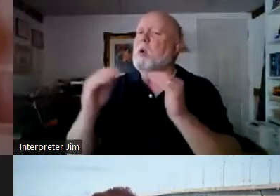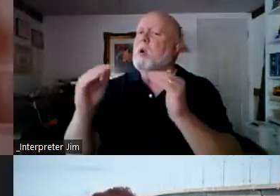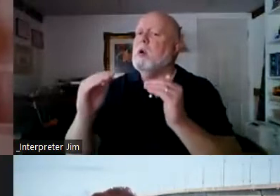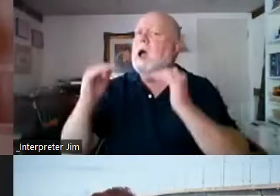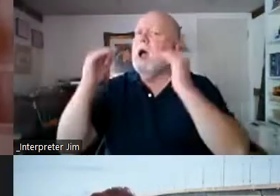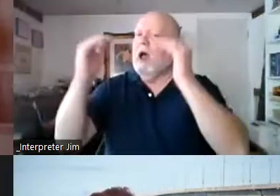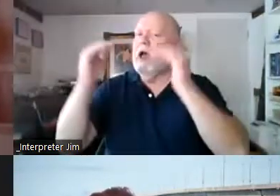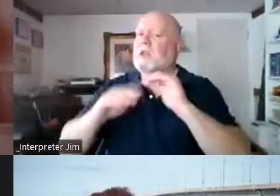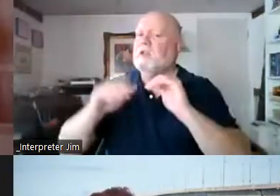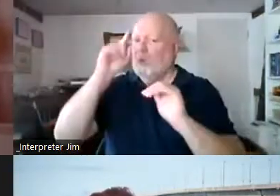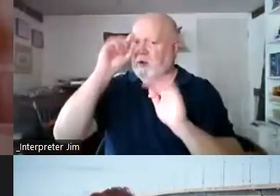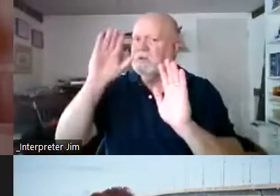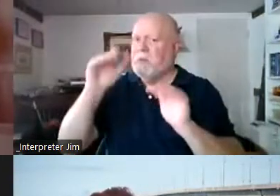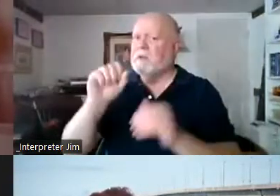expect.